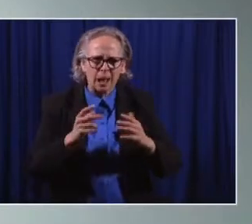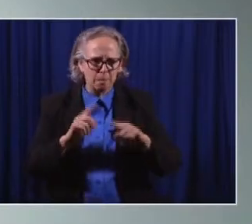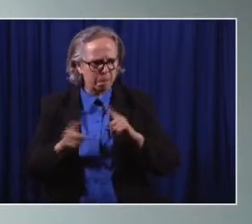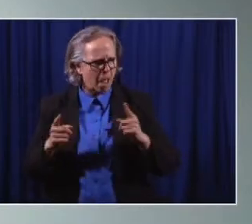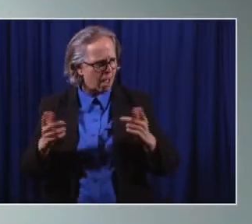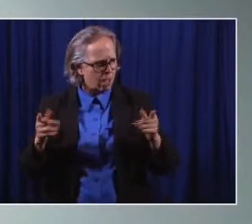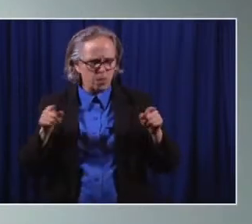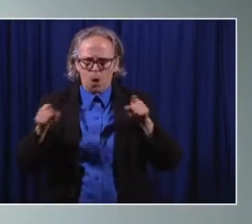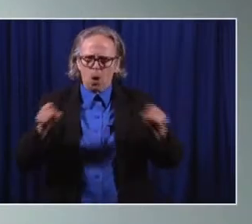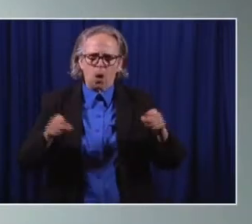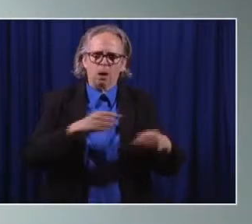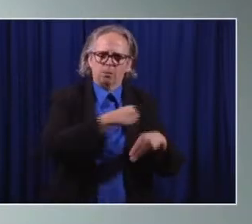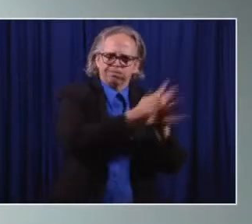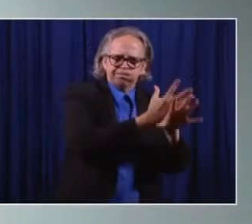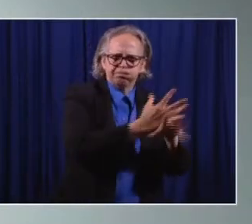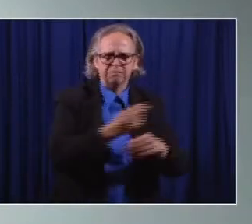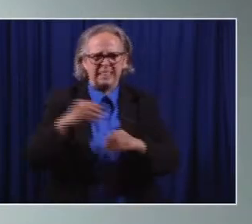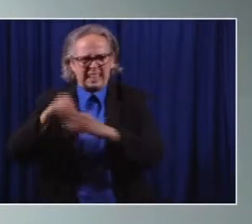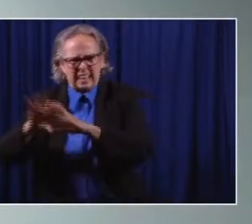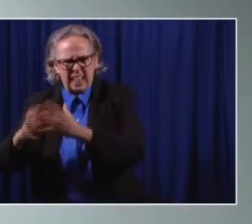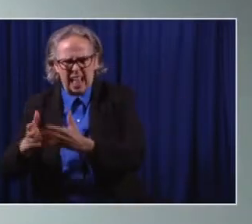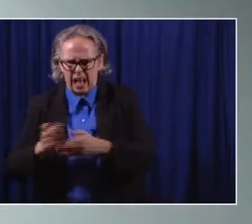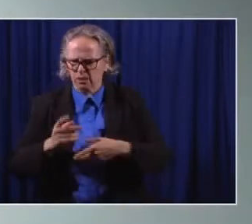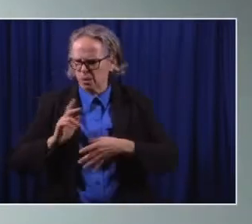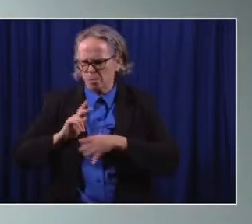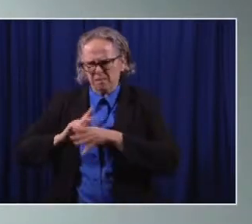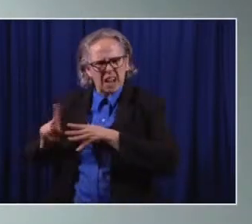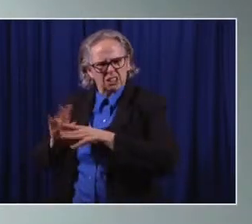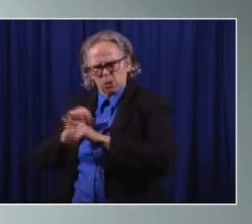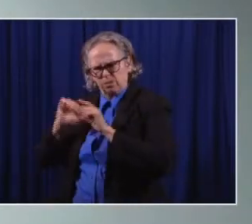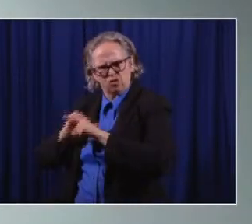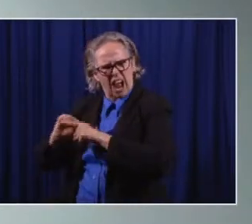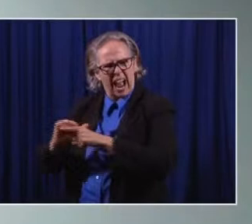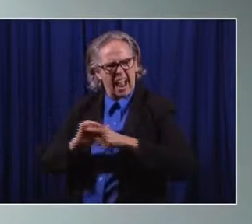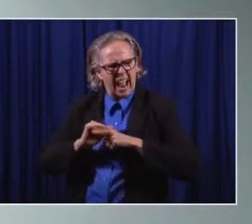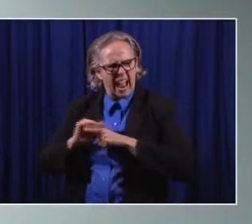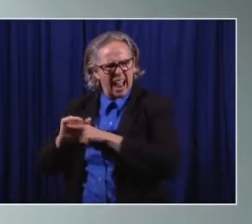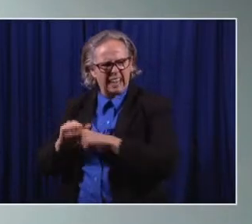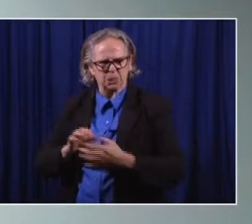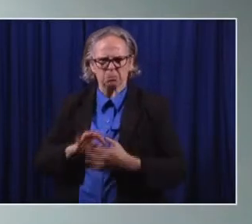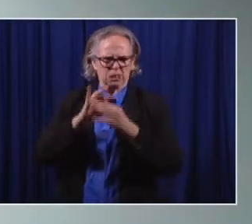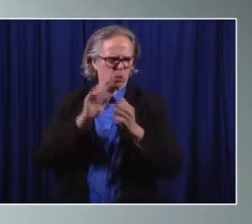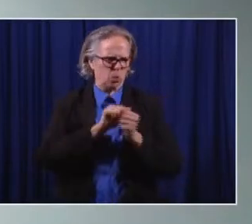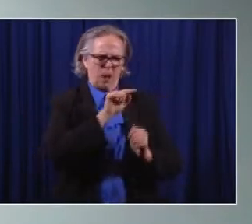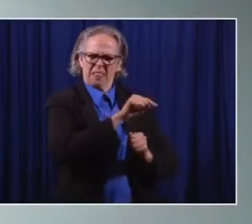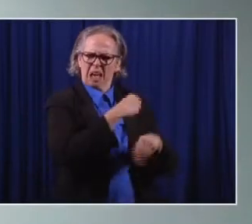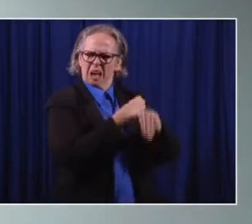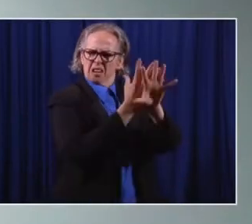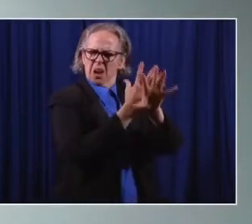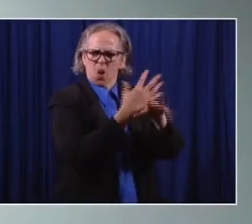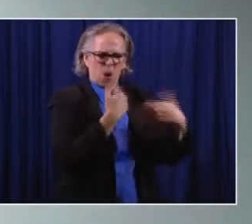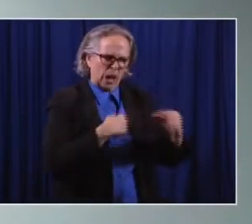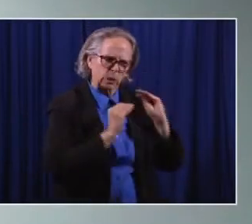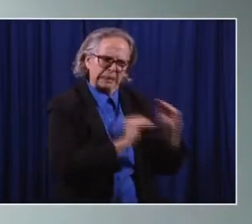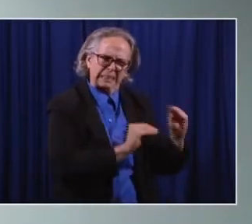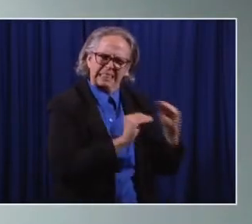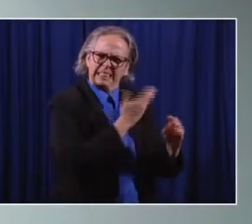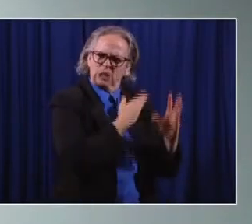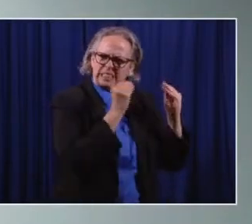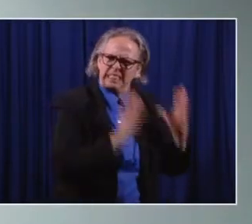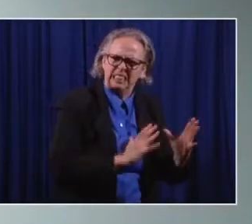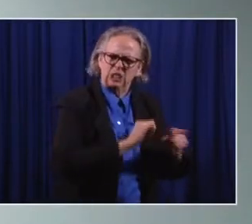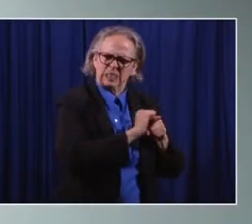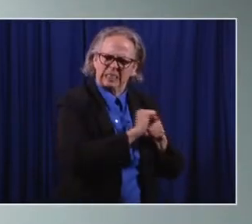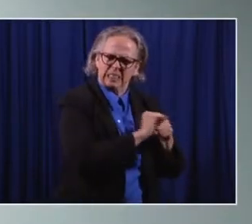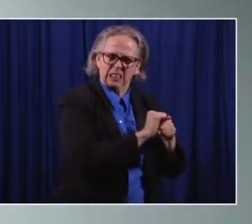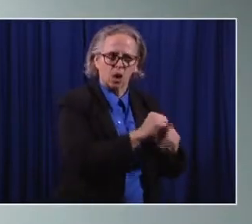of professional development on the remote part. But luckily, we have those people trained, and our remote is going very well too. It's a lot